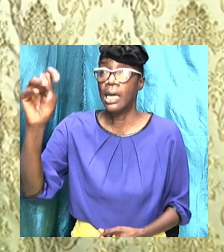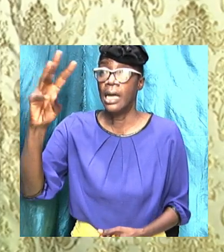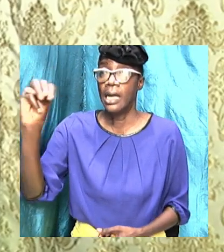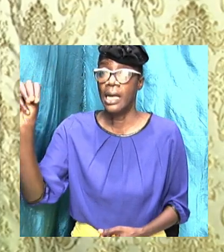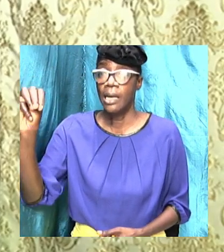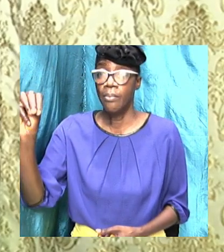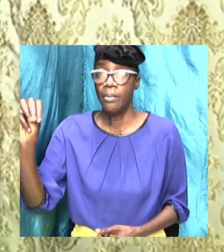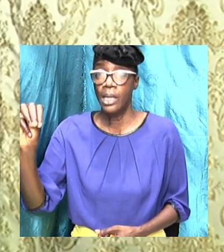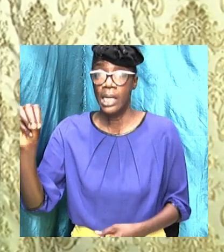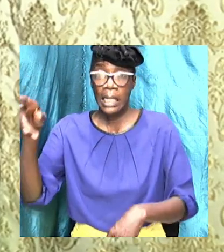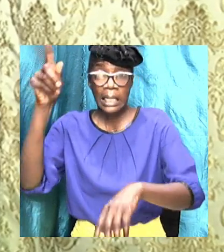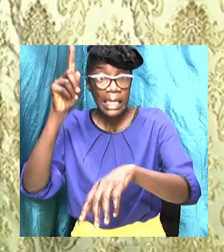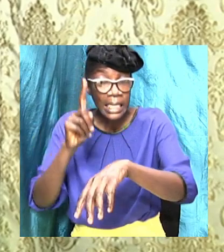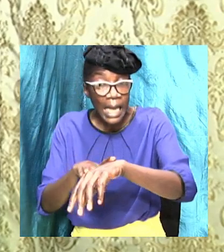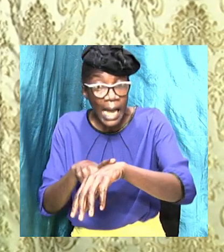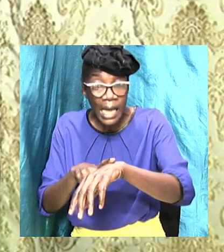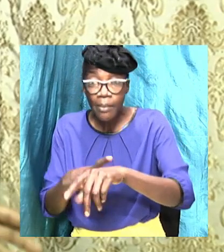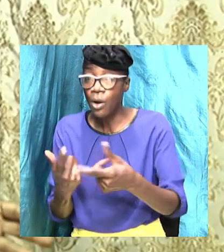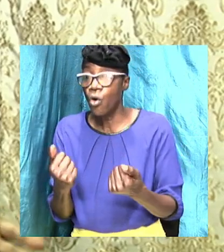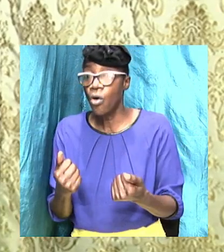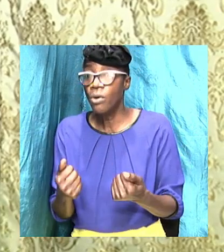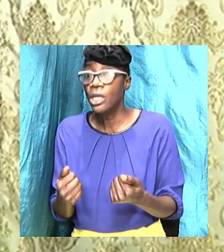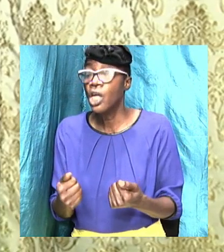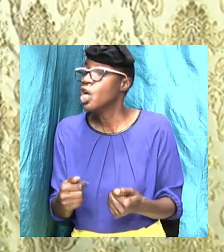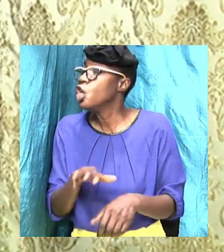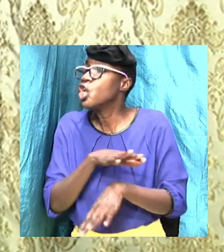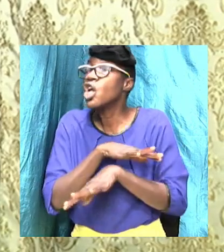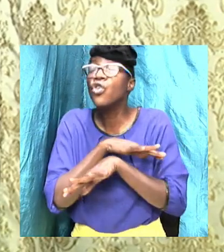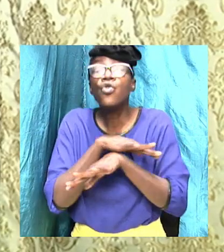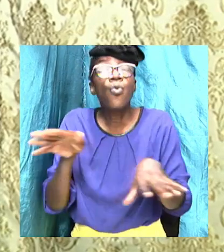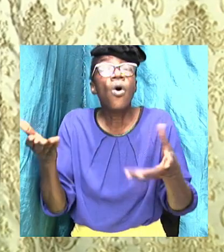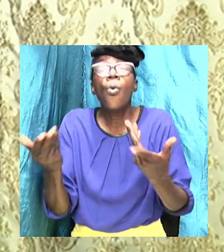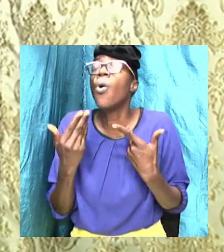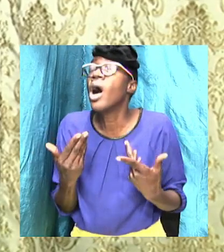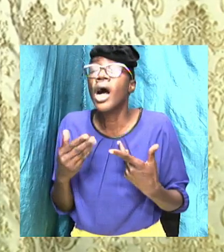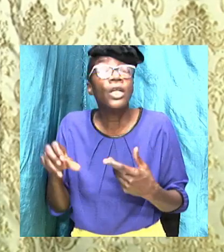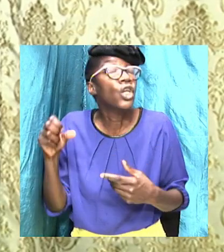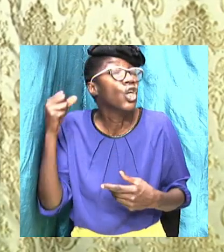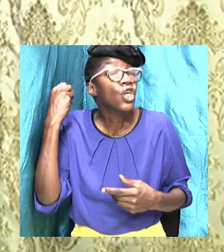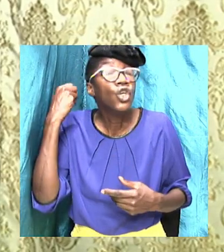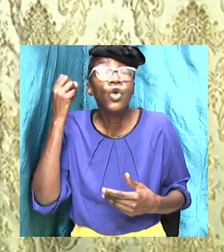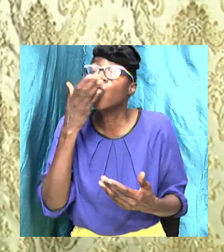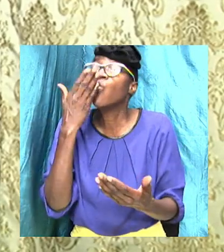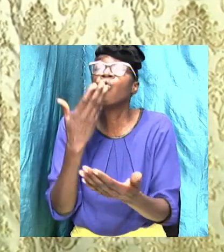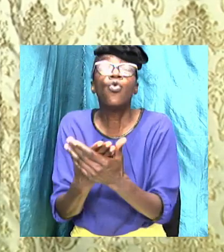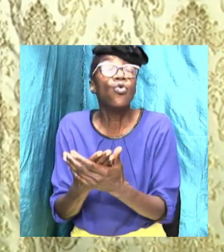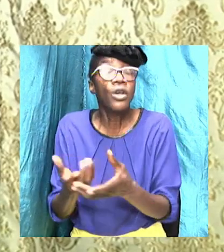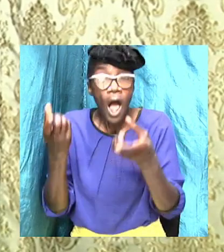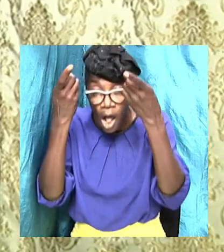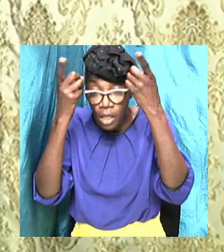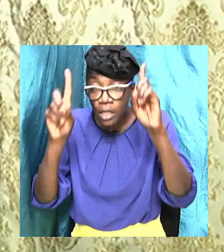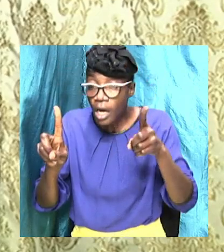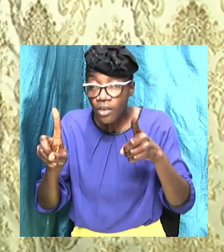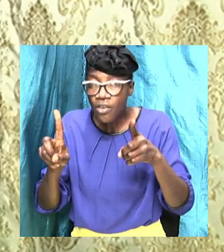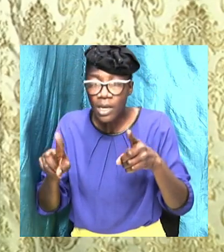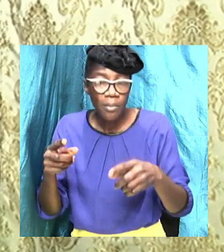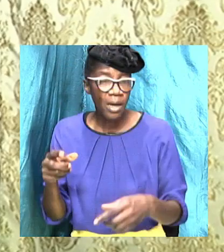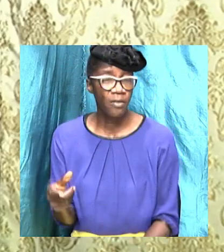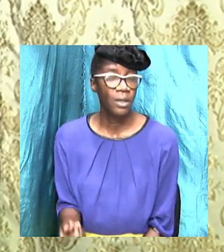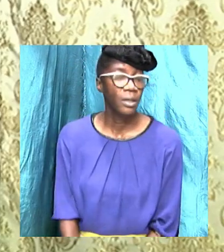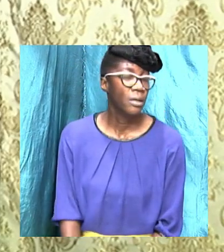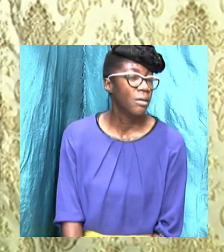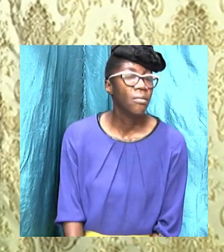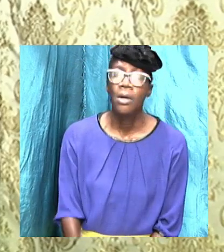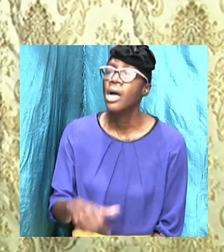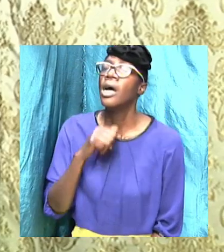come that when they will not endure sound doctrine, they will not embrace sound doctrine. Amen. And they are going to have itching ears